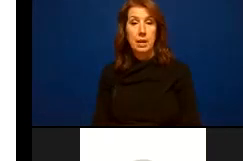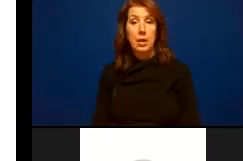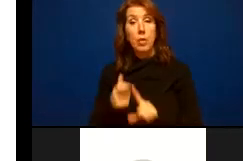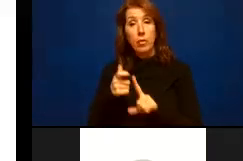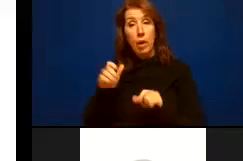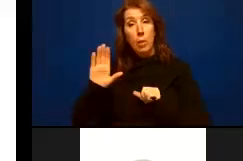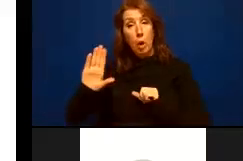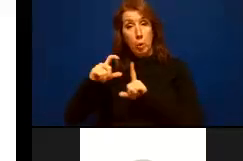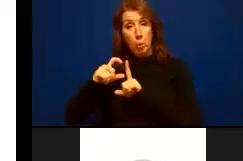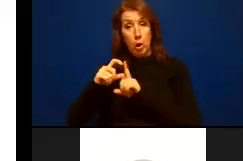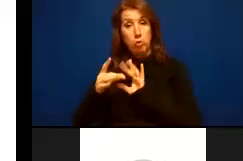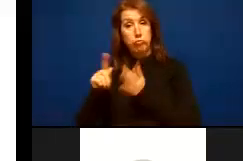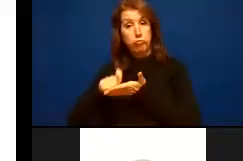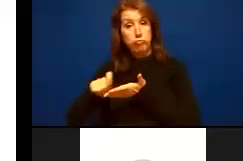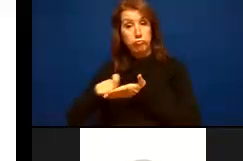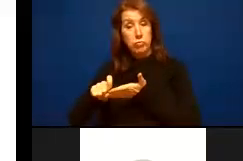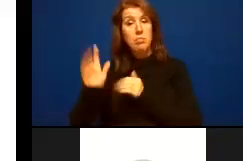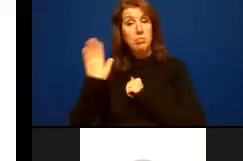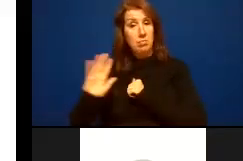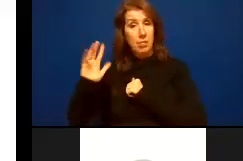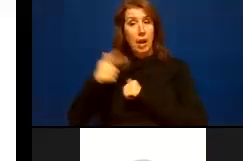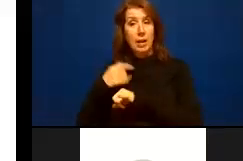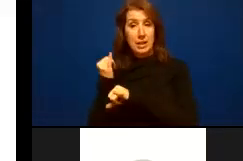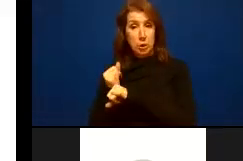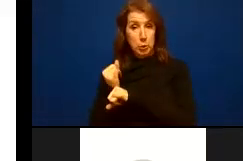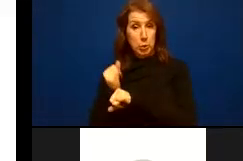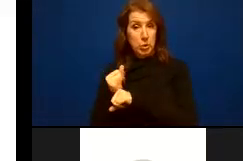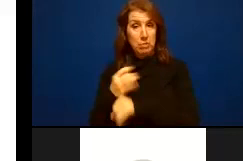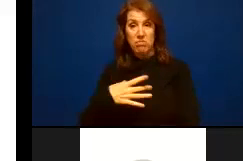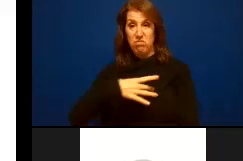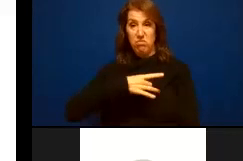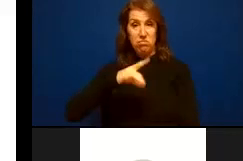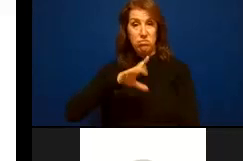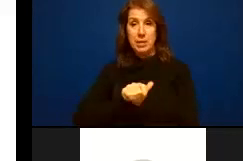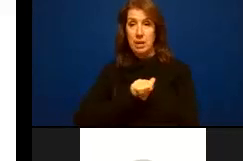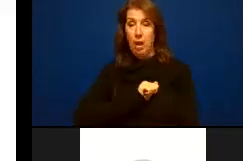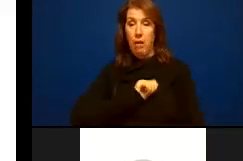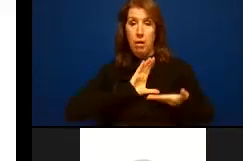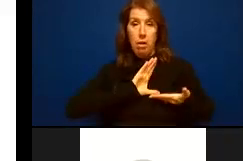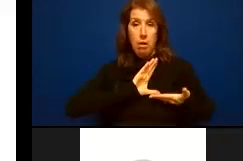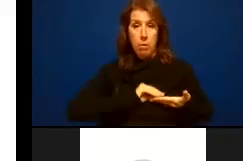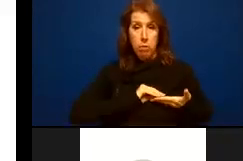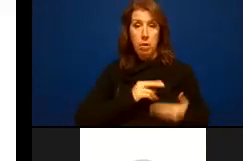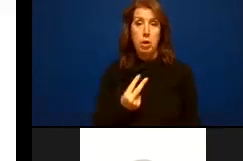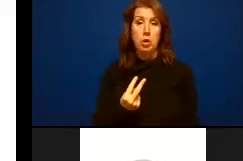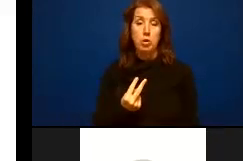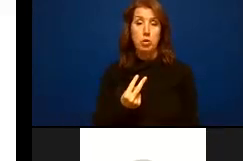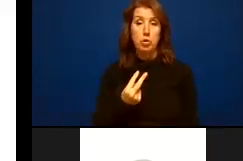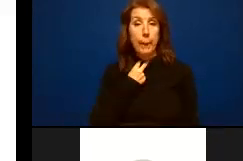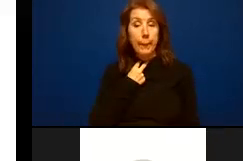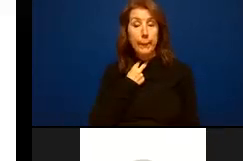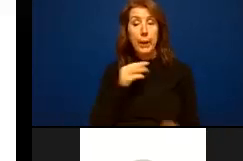Elaine, when I was in an institution, I didn't like myself. I was trapped. I had no